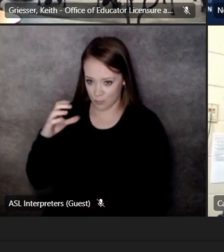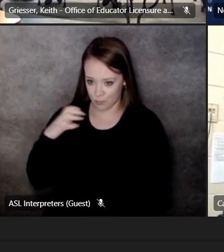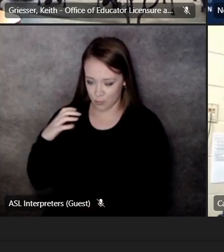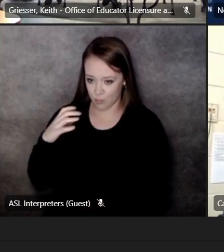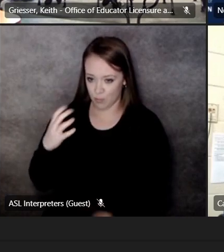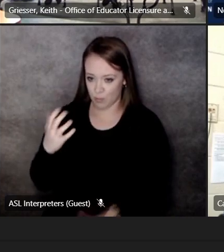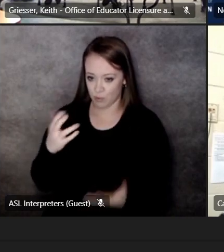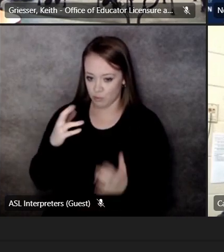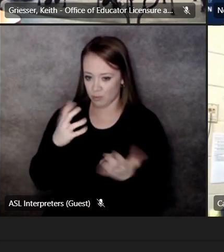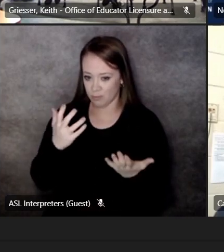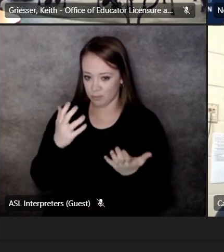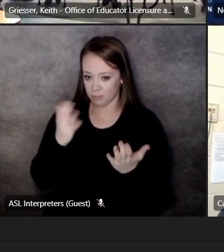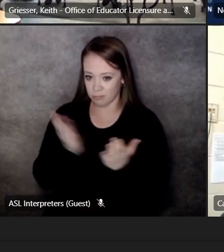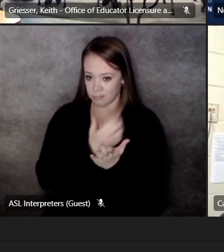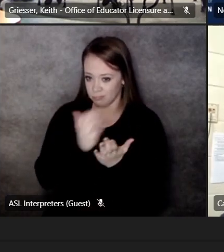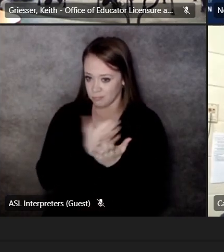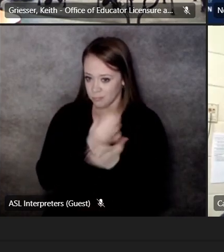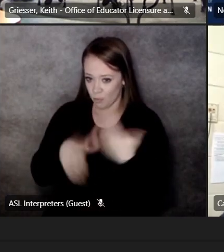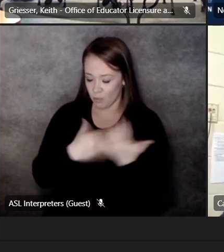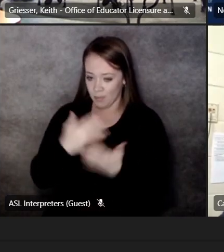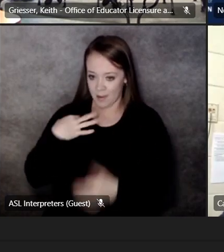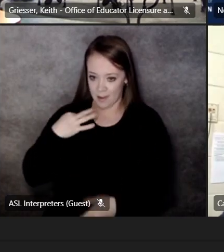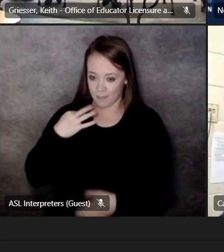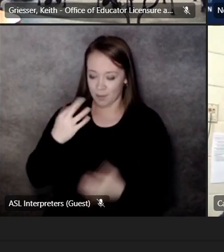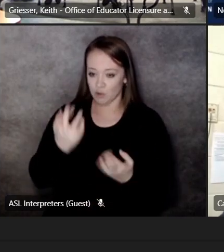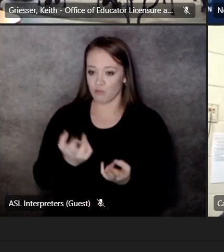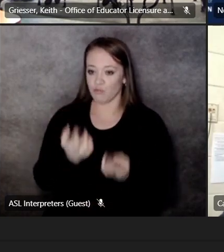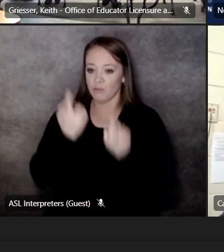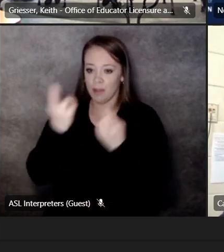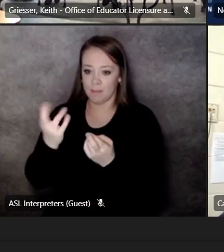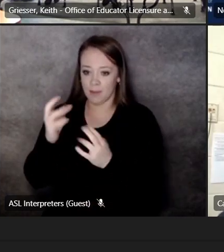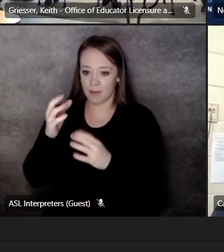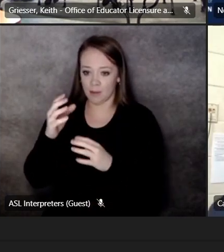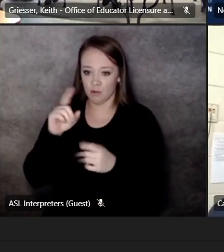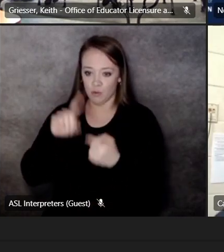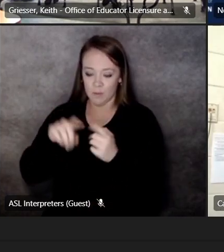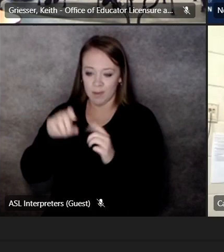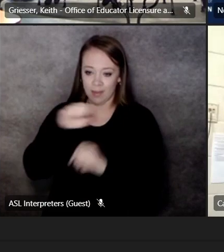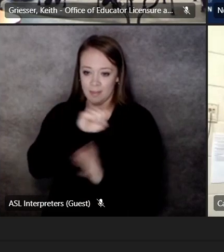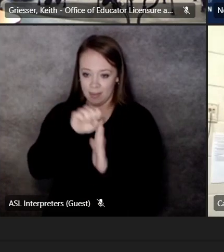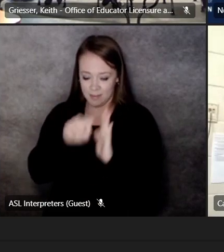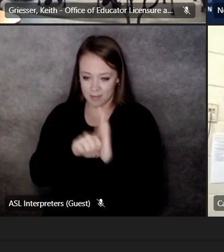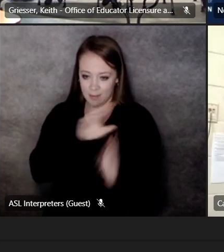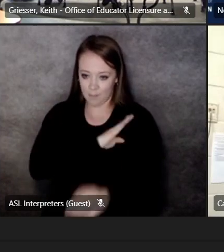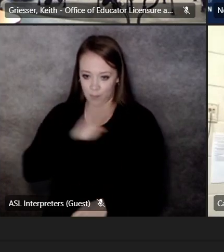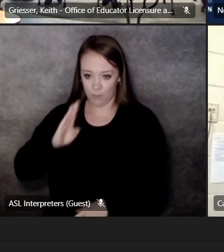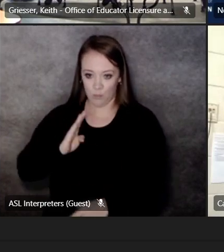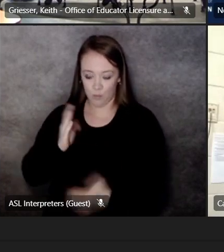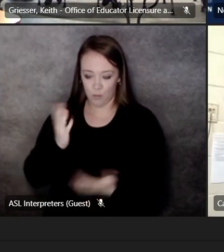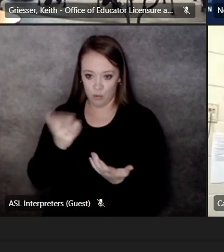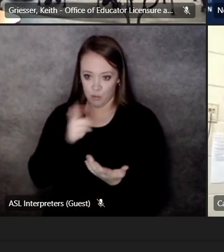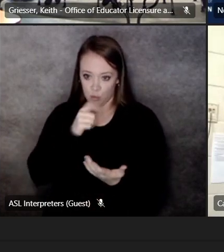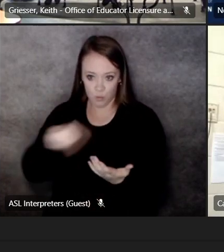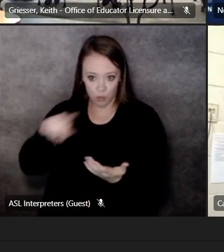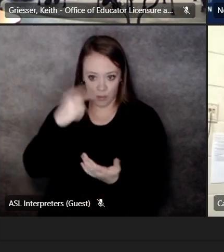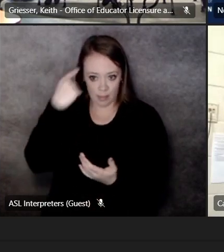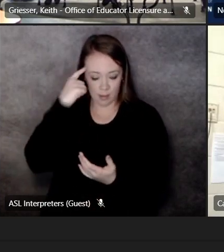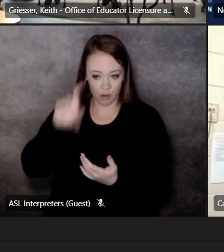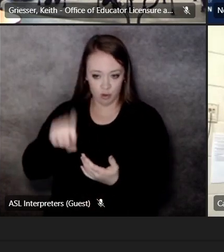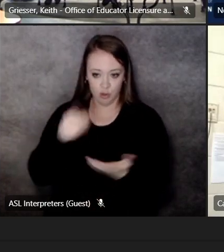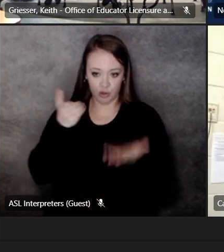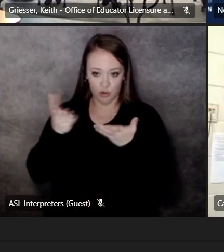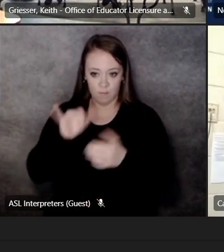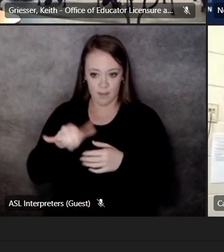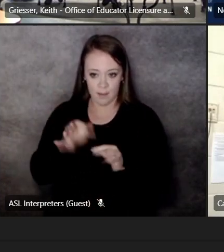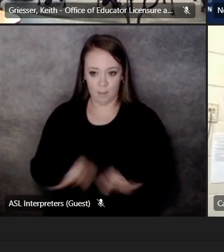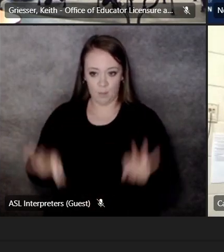board for the candidate to be selected to serve in this important role on the